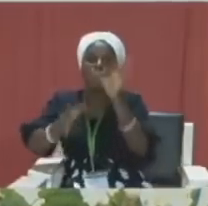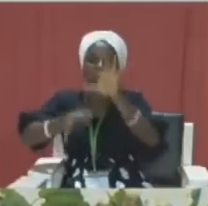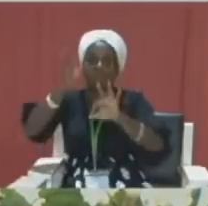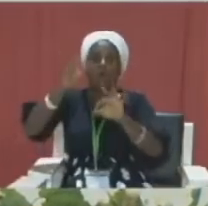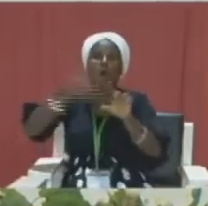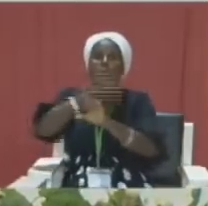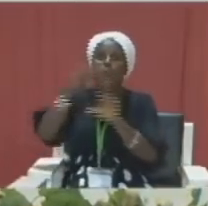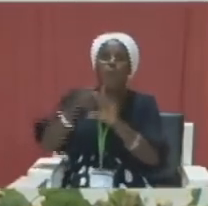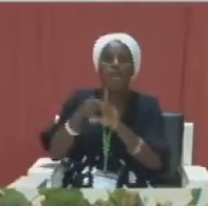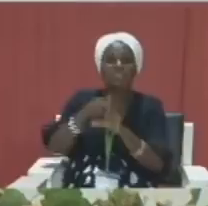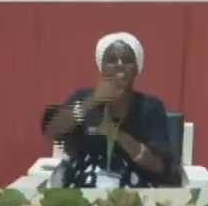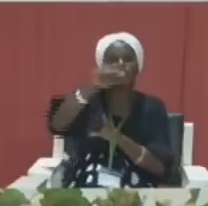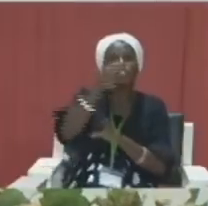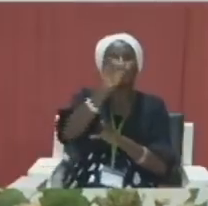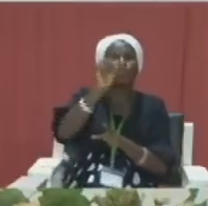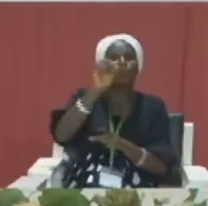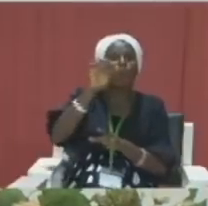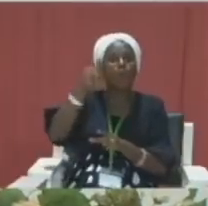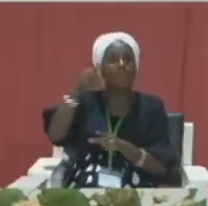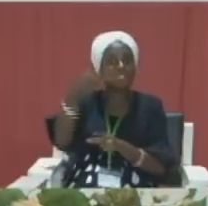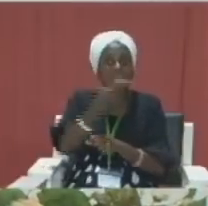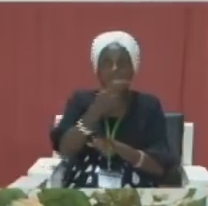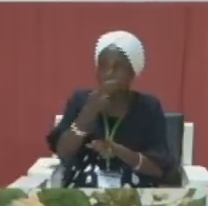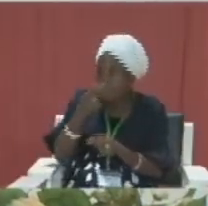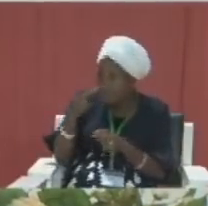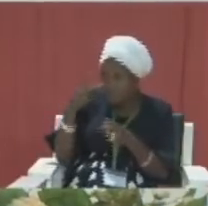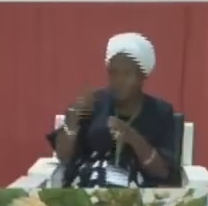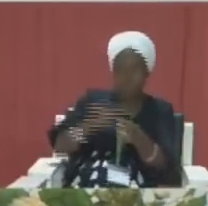pregnancy, he wanted to avoid her carefully.